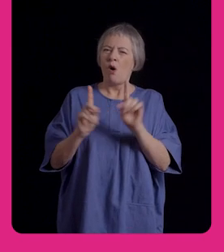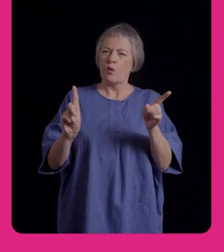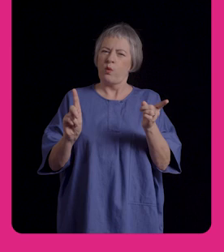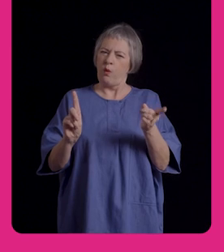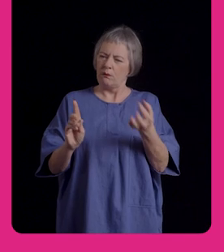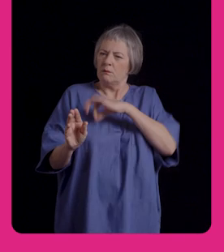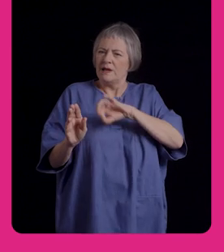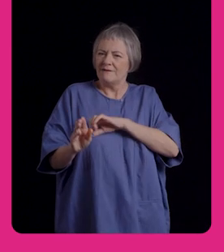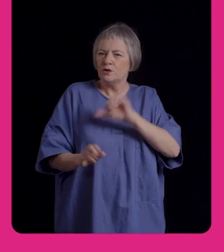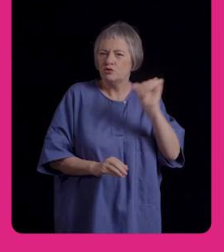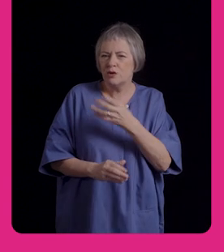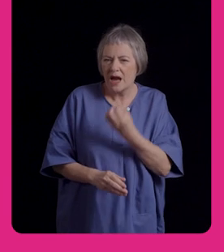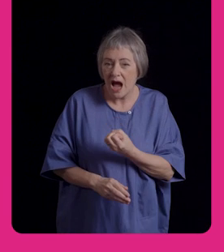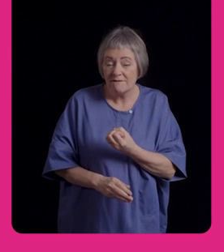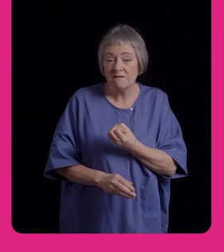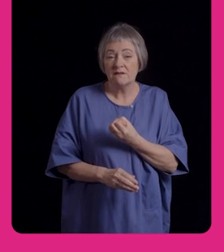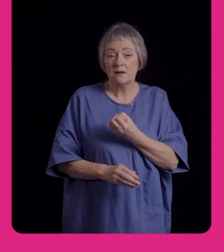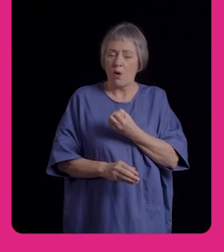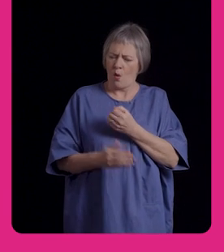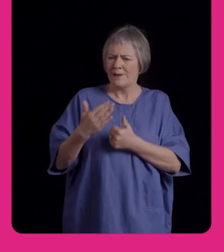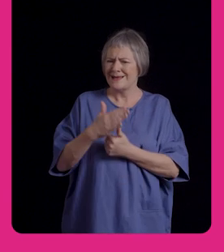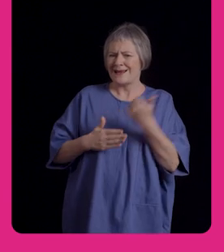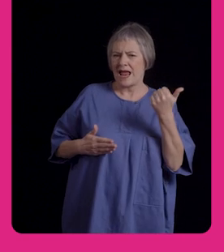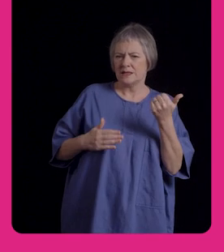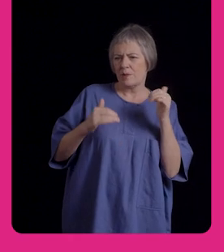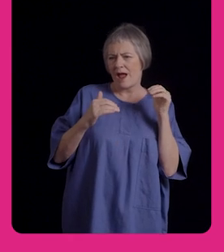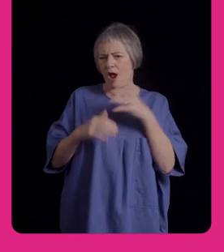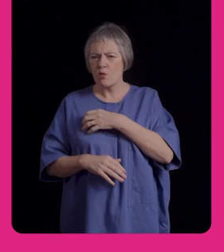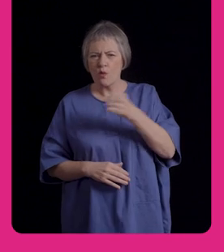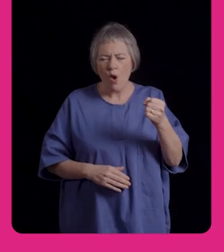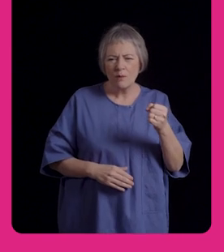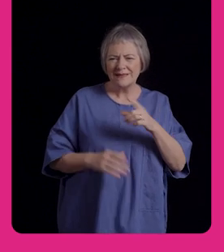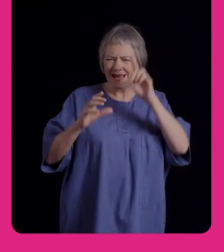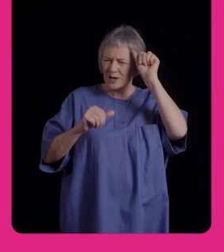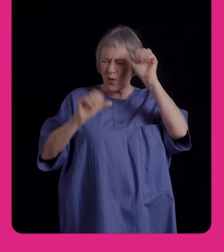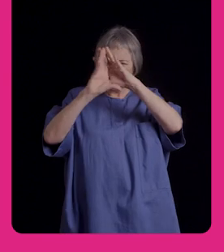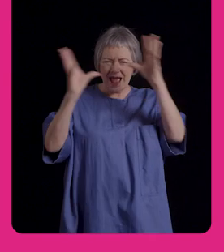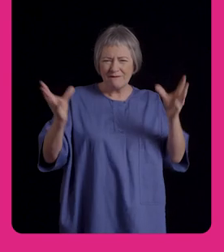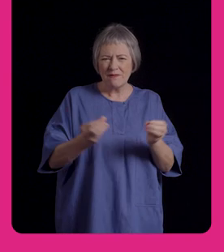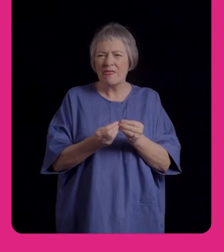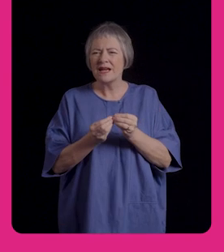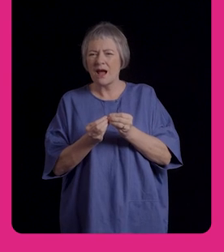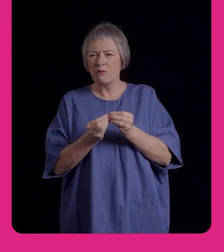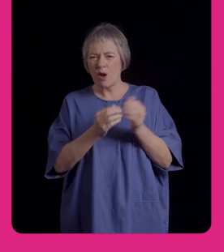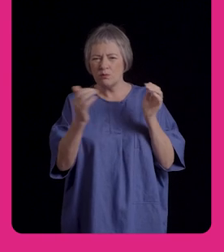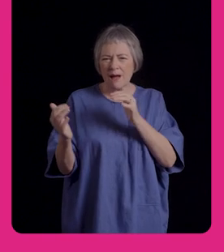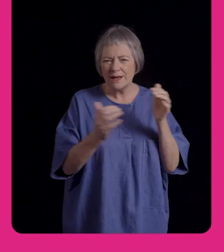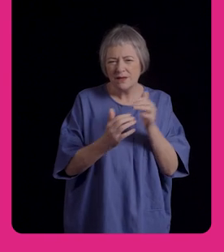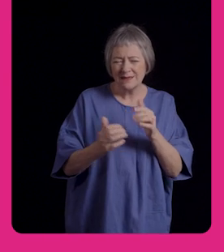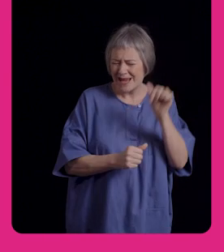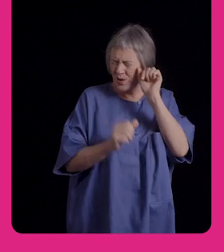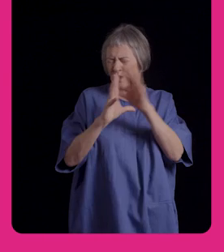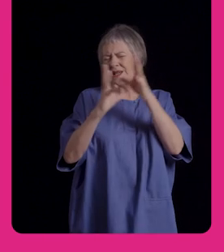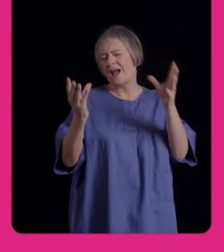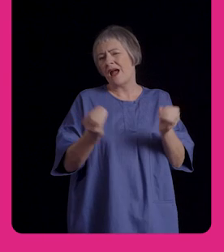reserves. His luck is he's an expert warrior. He knows everything about winning battles. He can give orders. You know, he knows